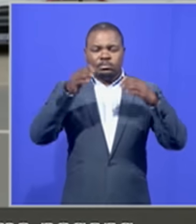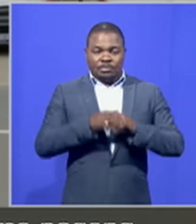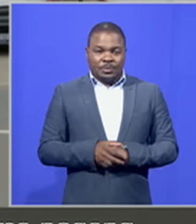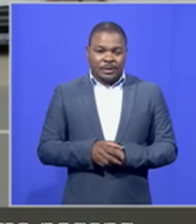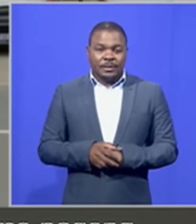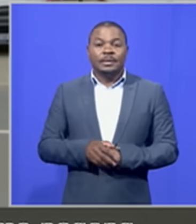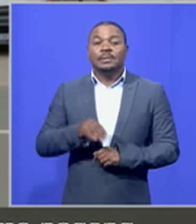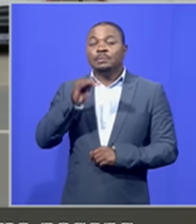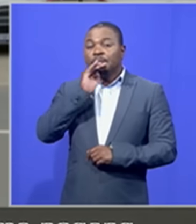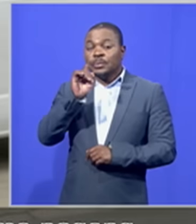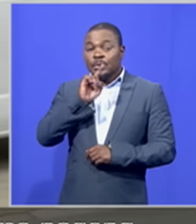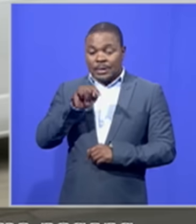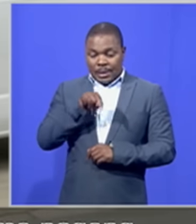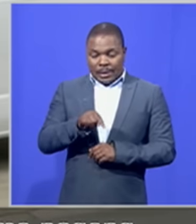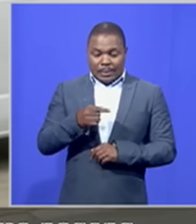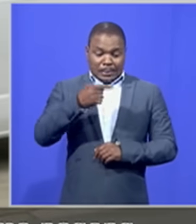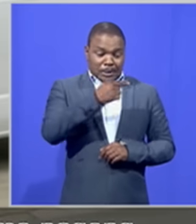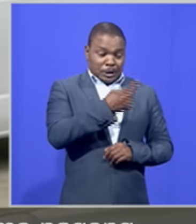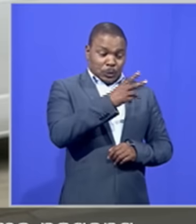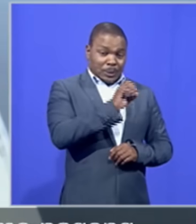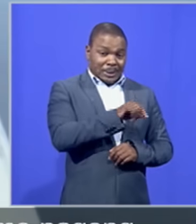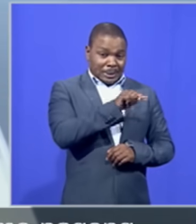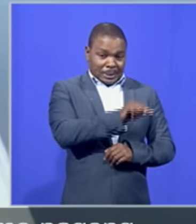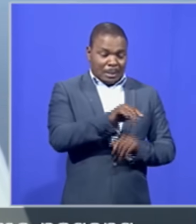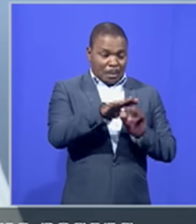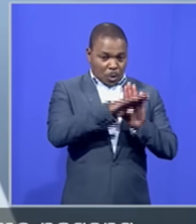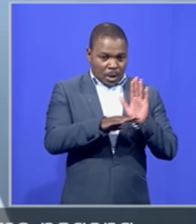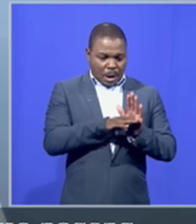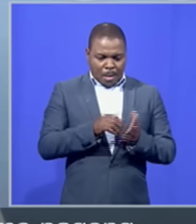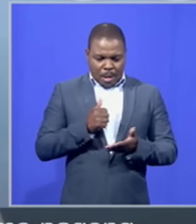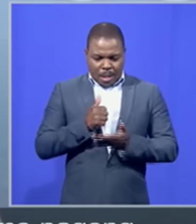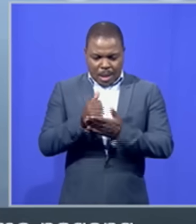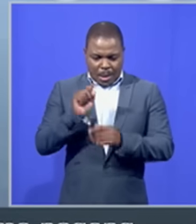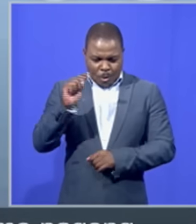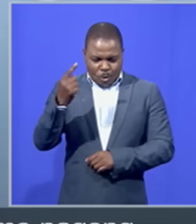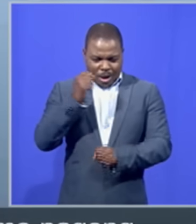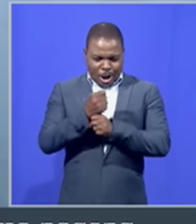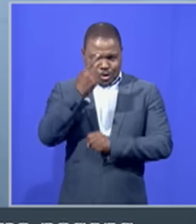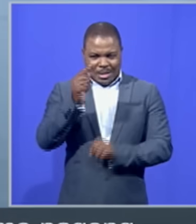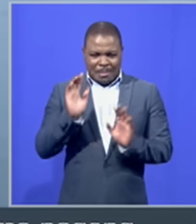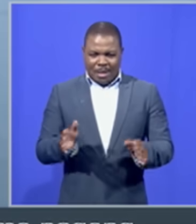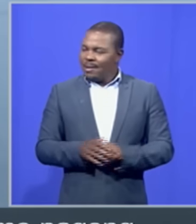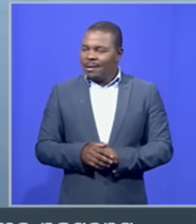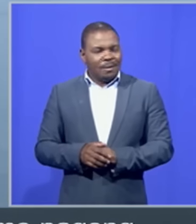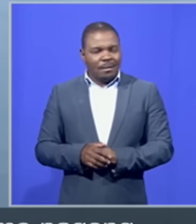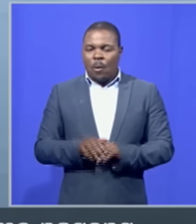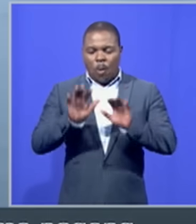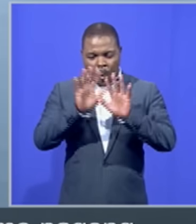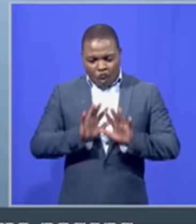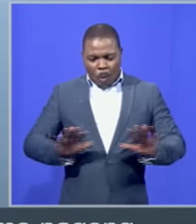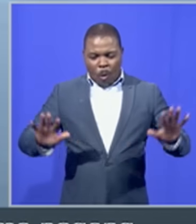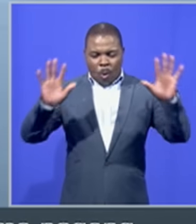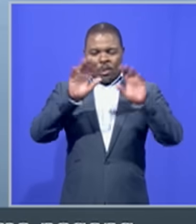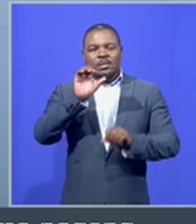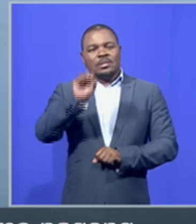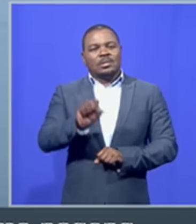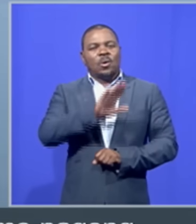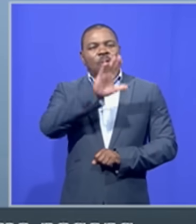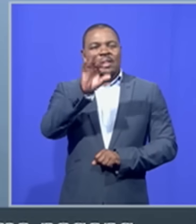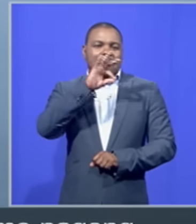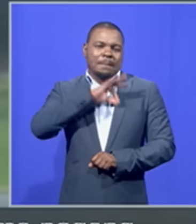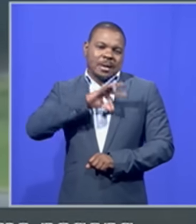ba lenaneo le la G20 ga bongwe le province fela ya Gauteng boemela Africa Borwa ka bophara seo se ra gore